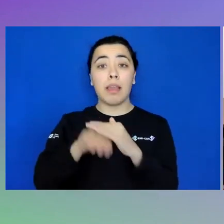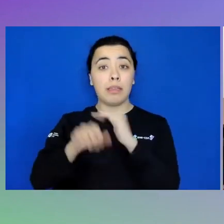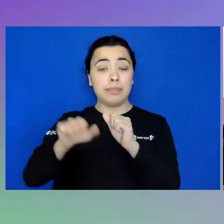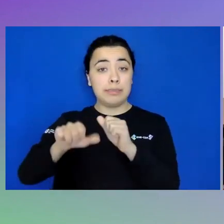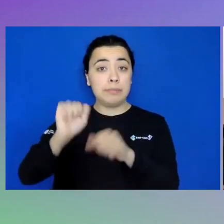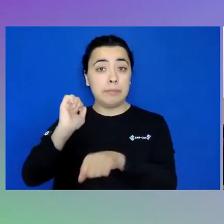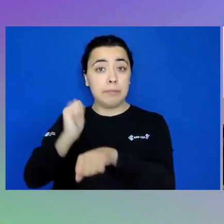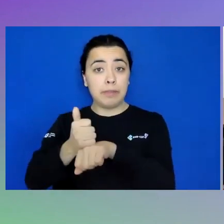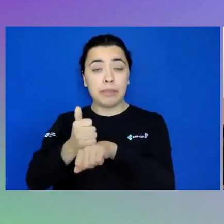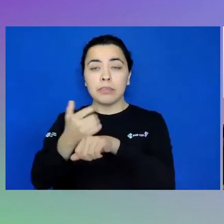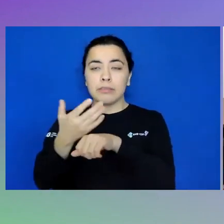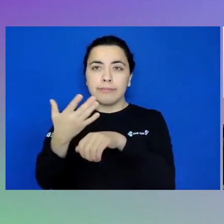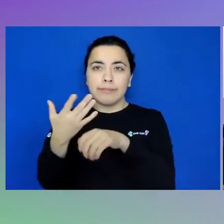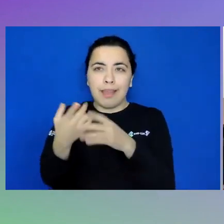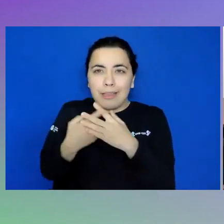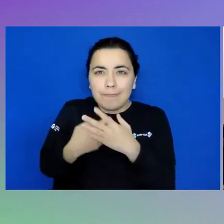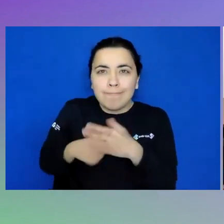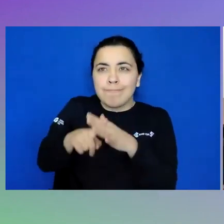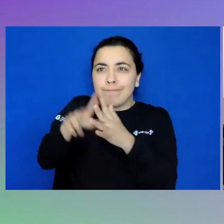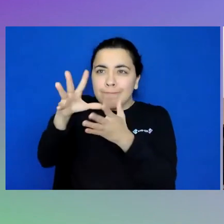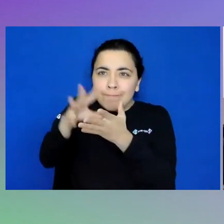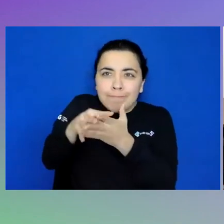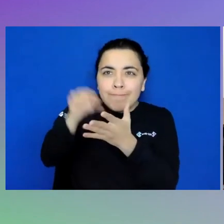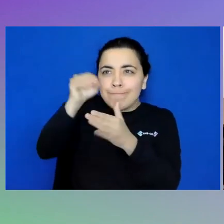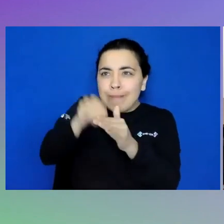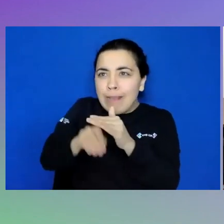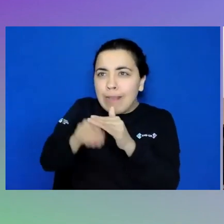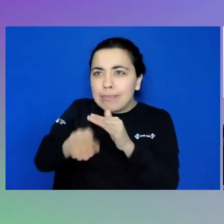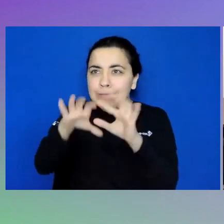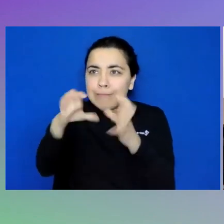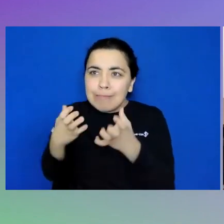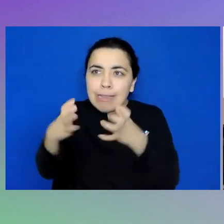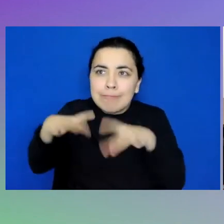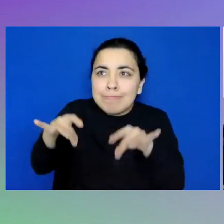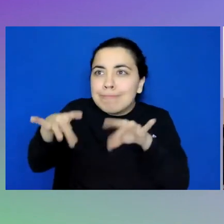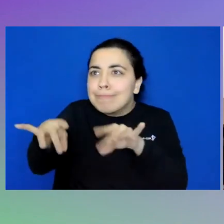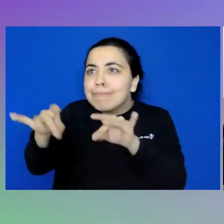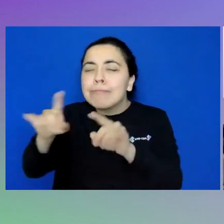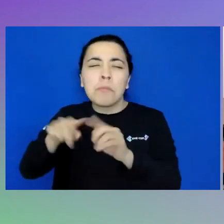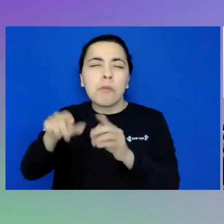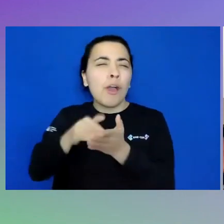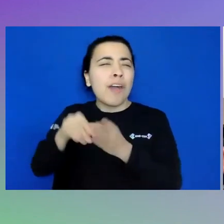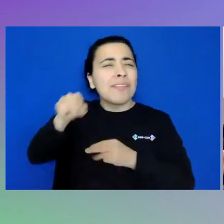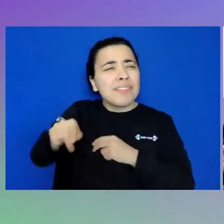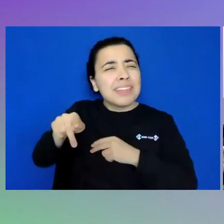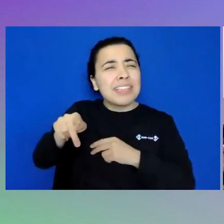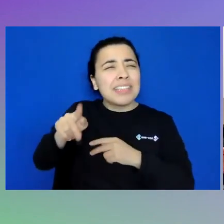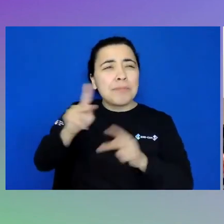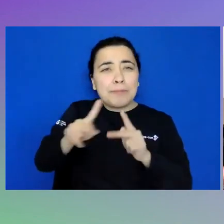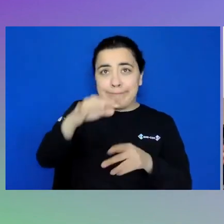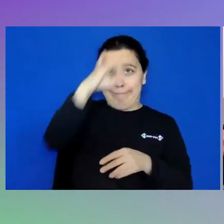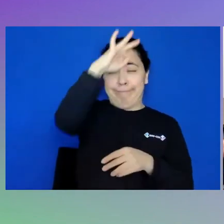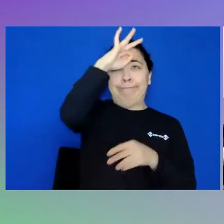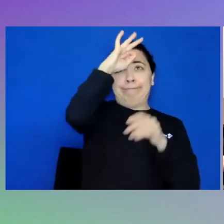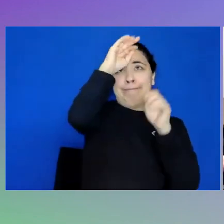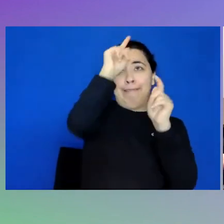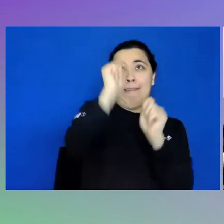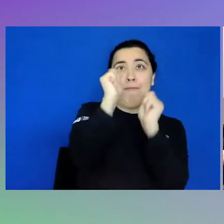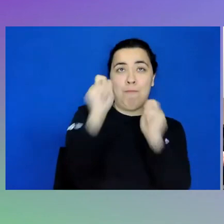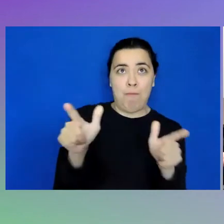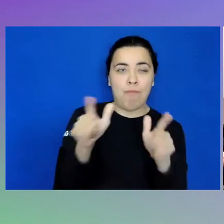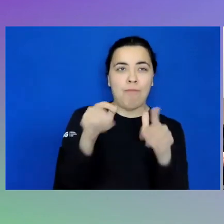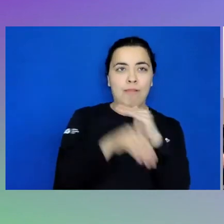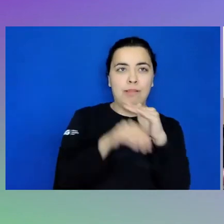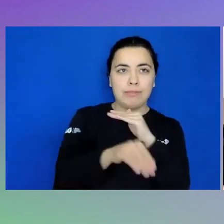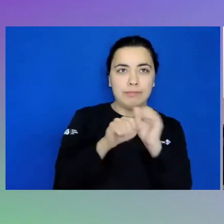to accessibility courses. But I think a lot of times they're geared towards people who don't know anything at all about accessibility and also